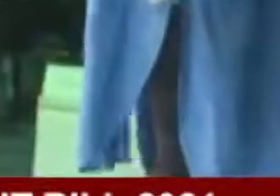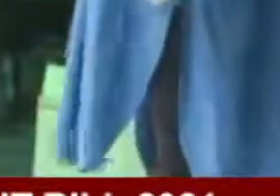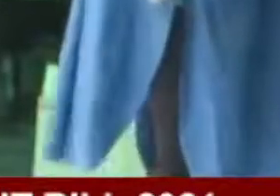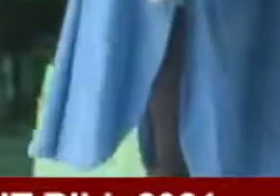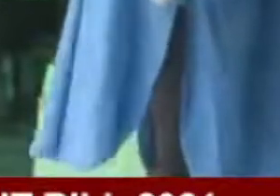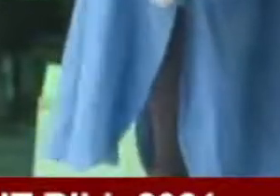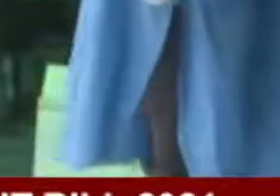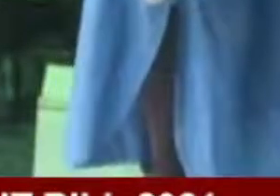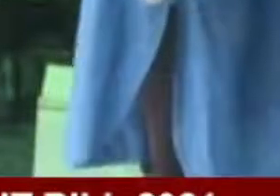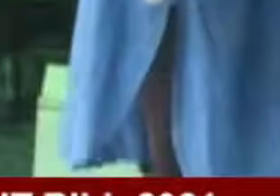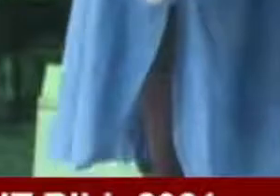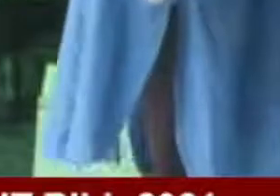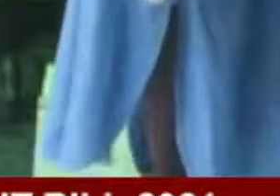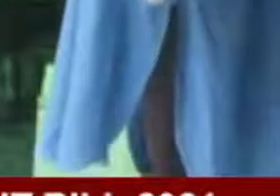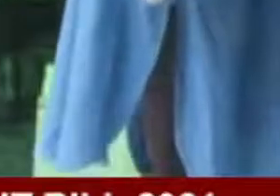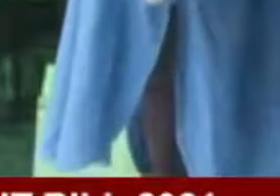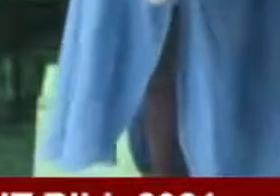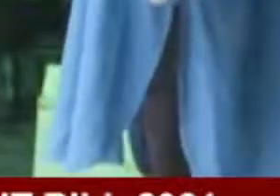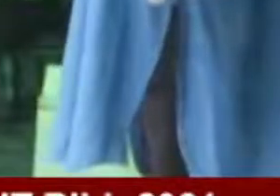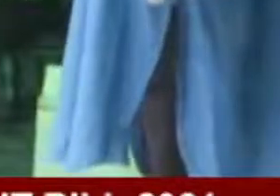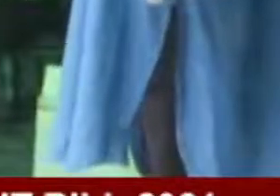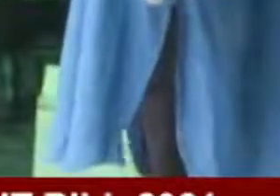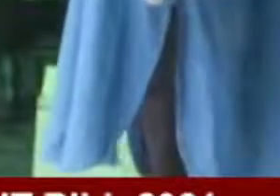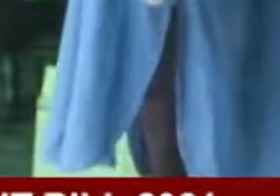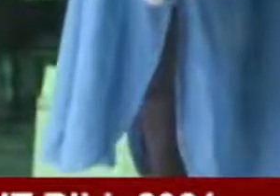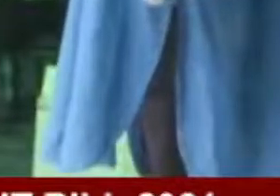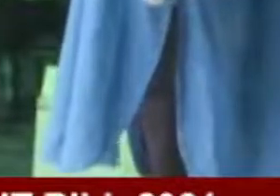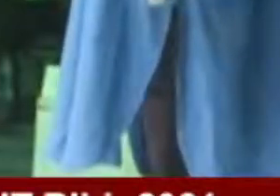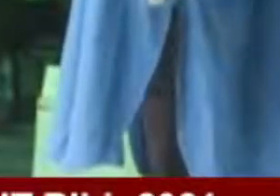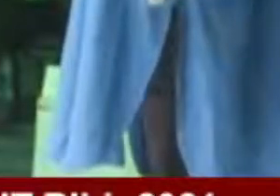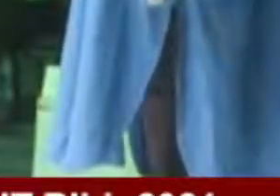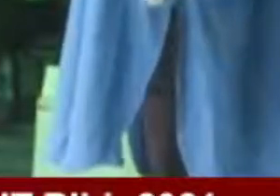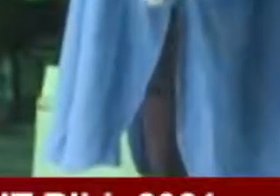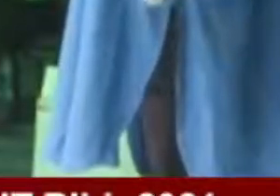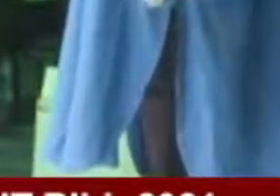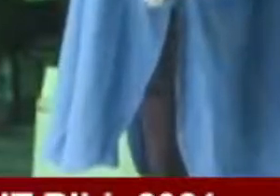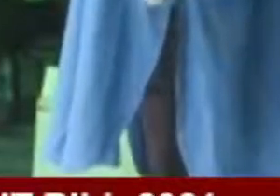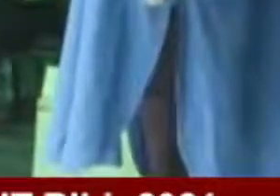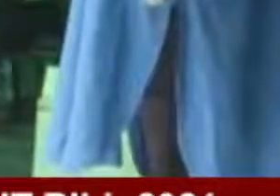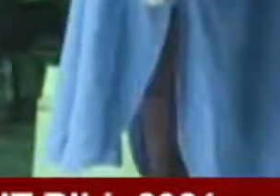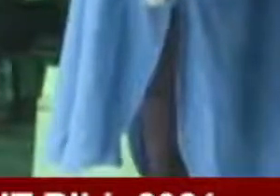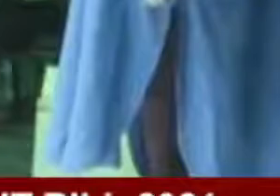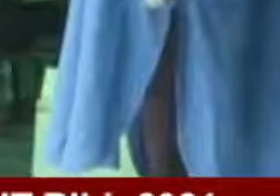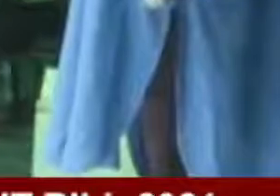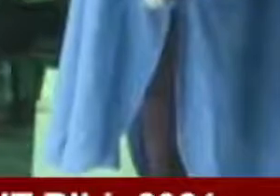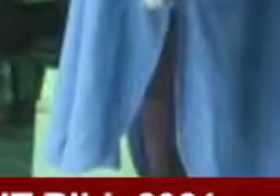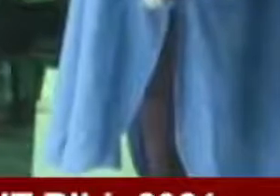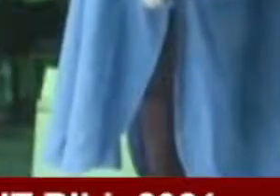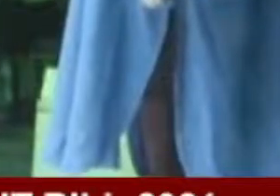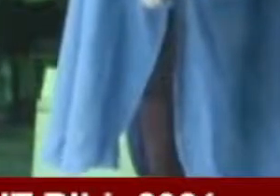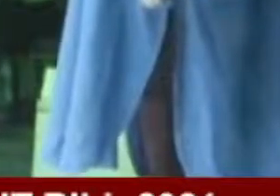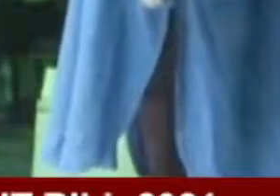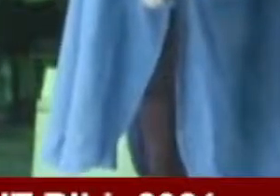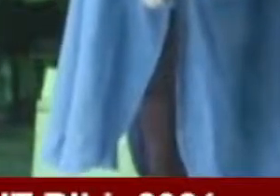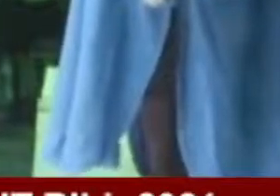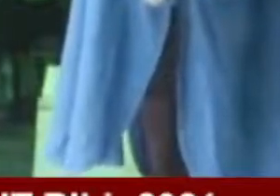what happened in the previous elections when a returning officer said, I'm declaring this result under duress, but these results were